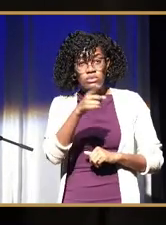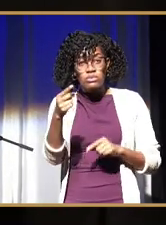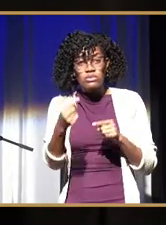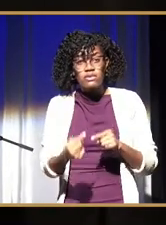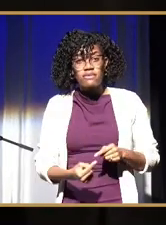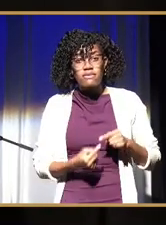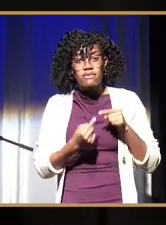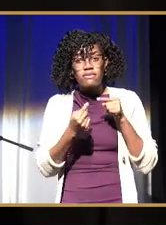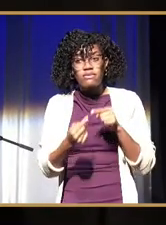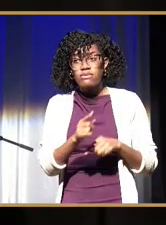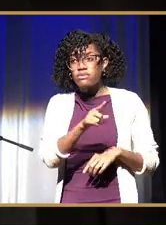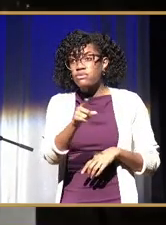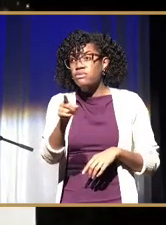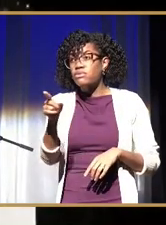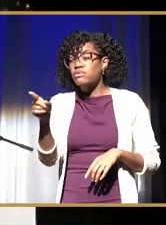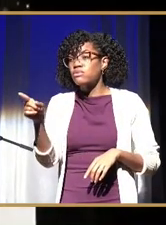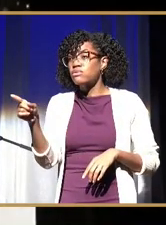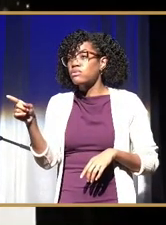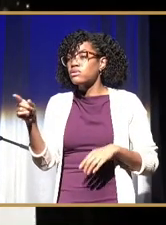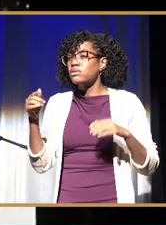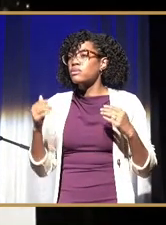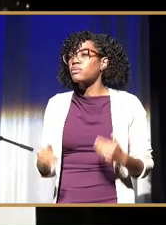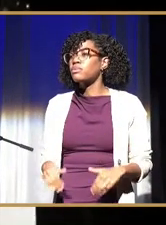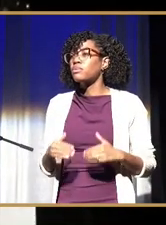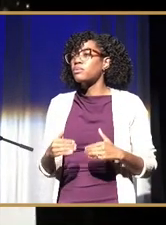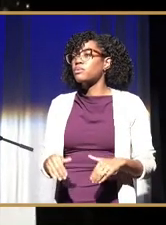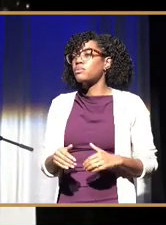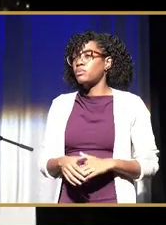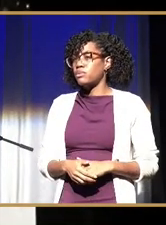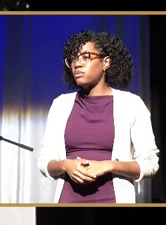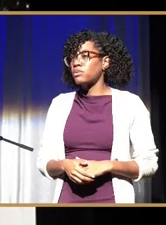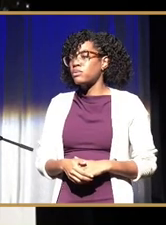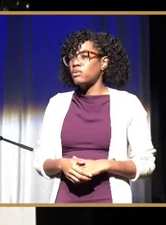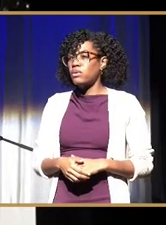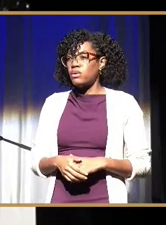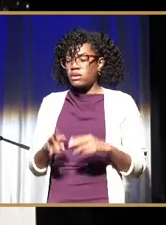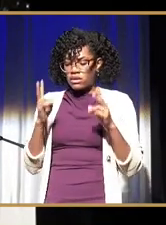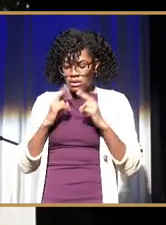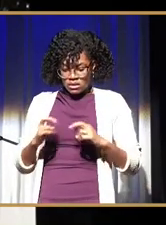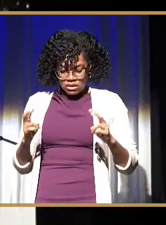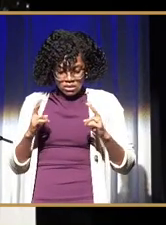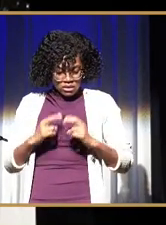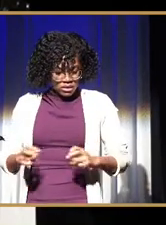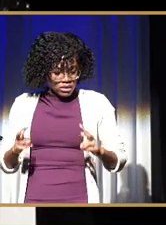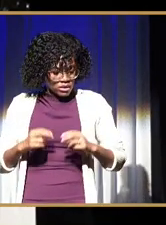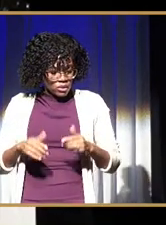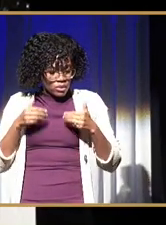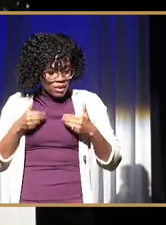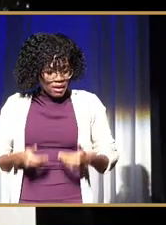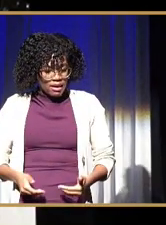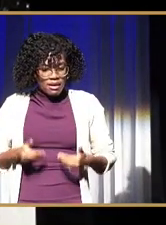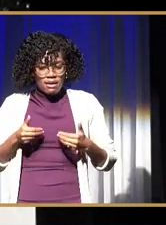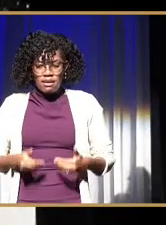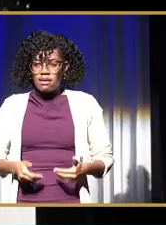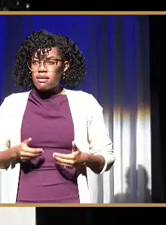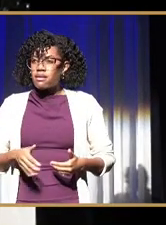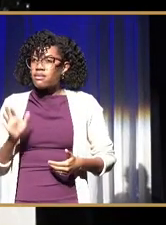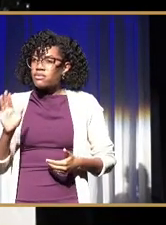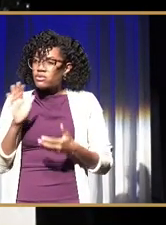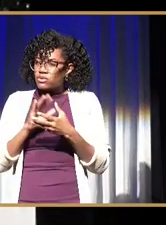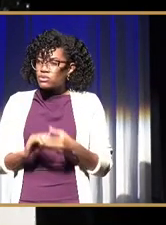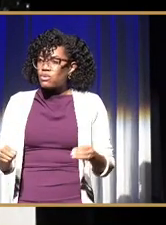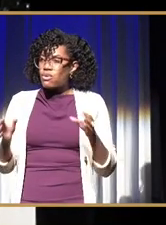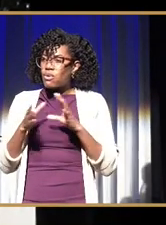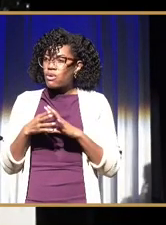suffering? To measure the depths of who you are, Reclaim that story of